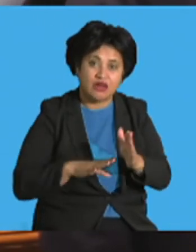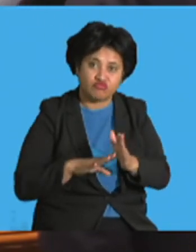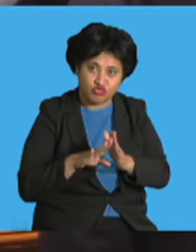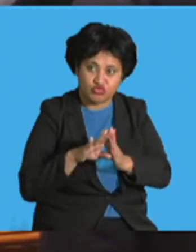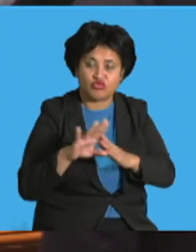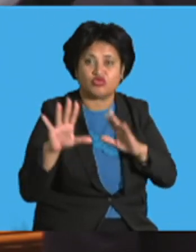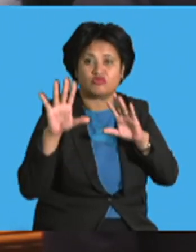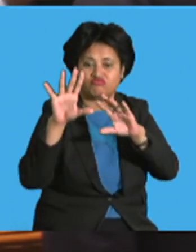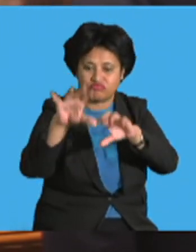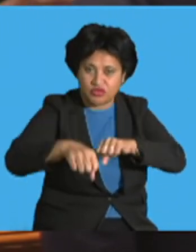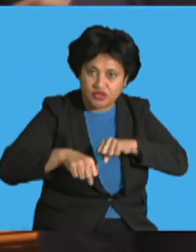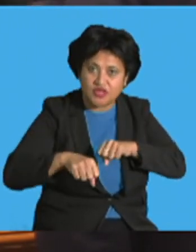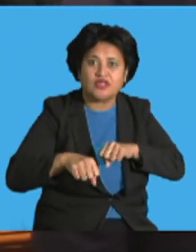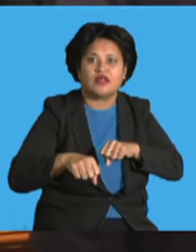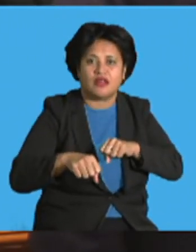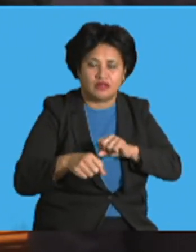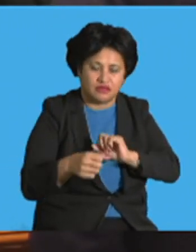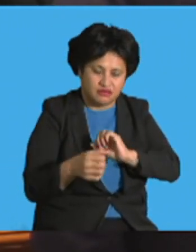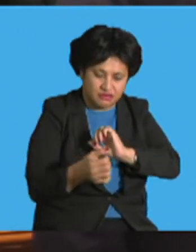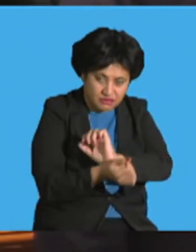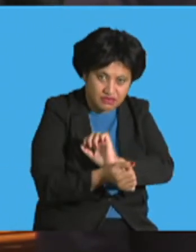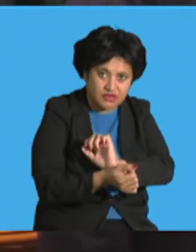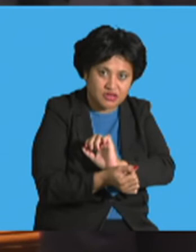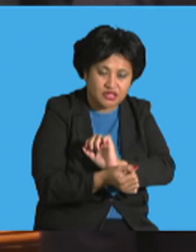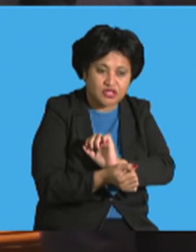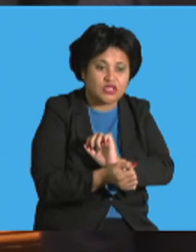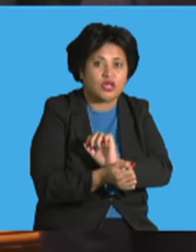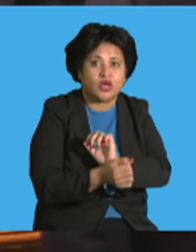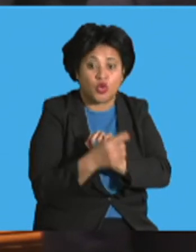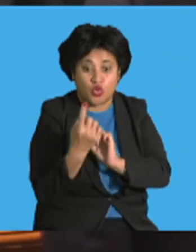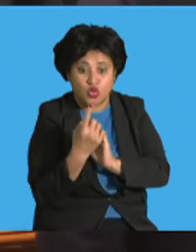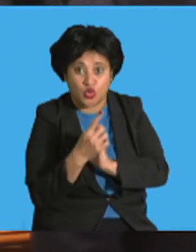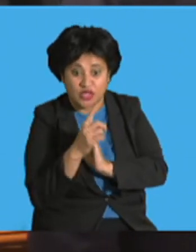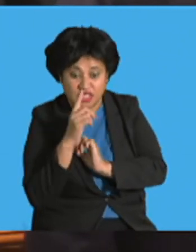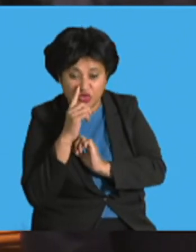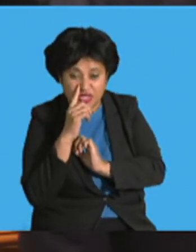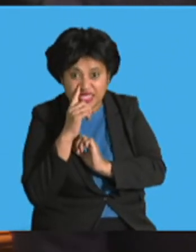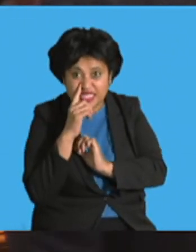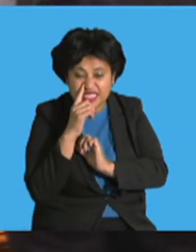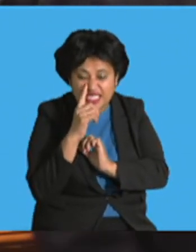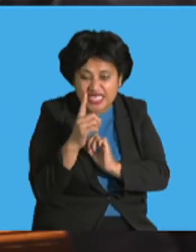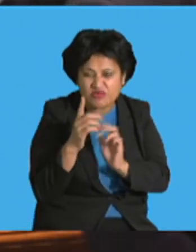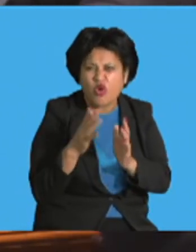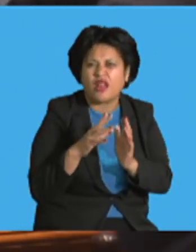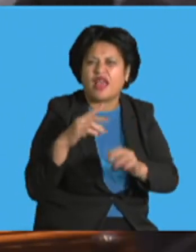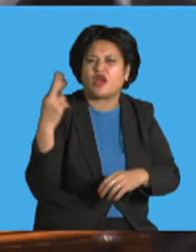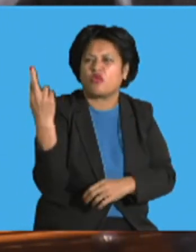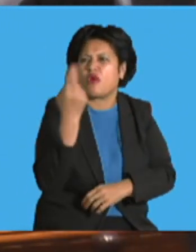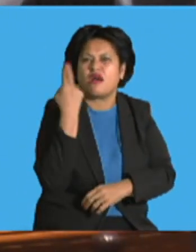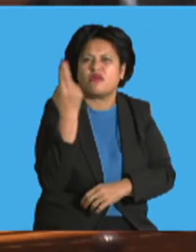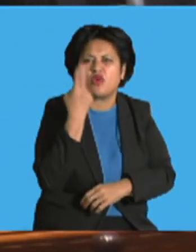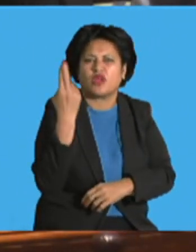prosecuting those that are seen particularly committing minor offences like loitering,